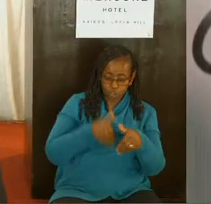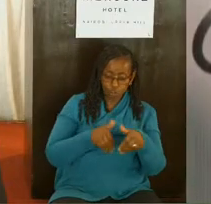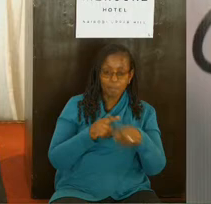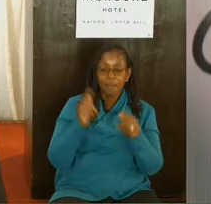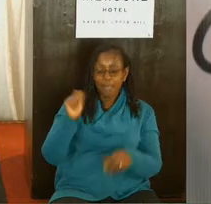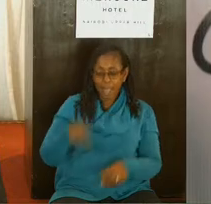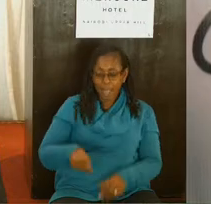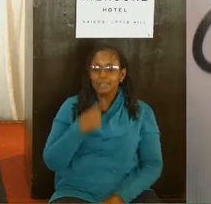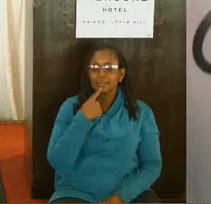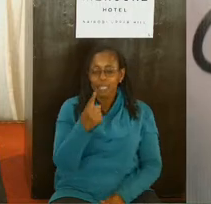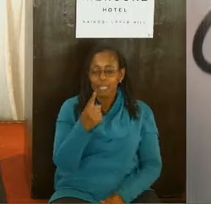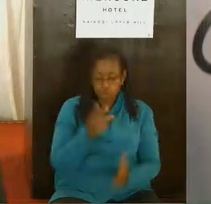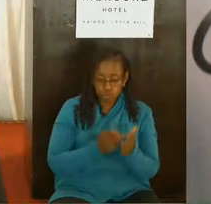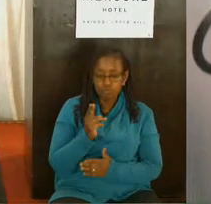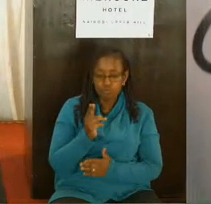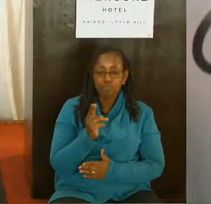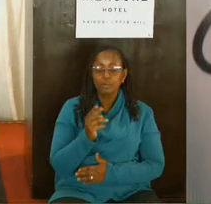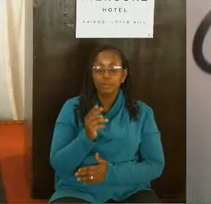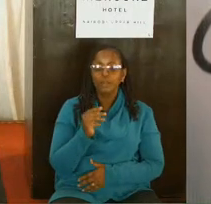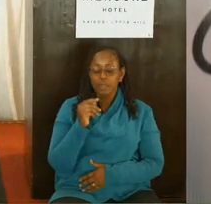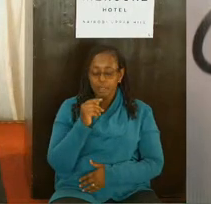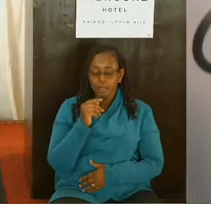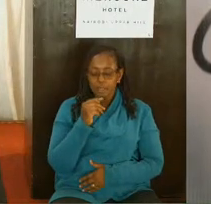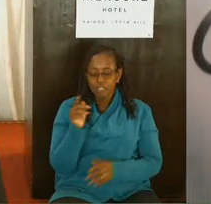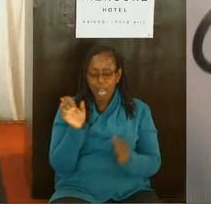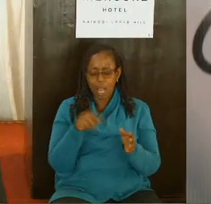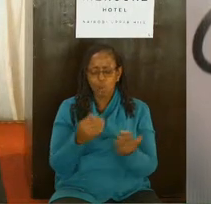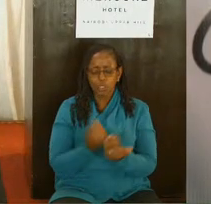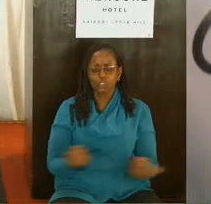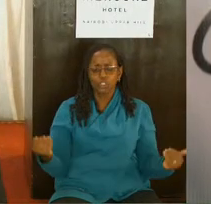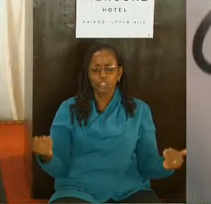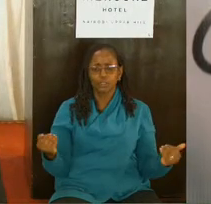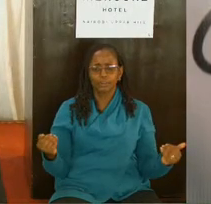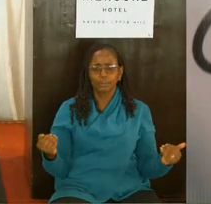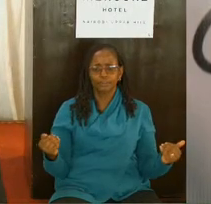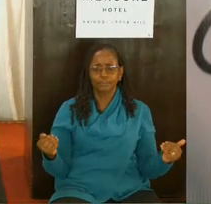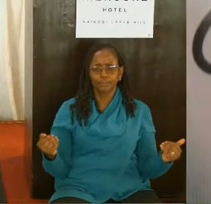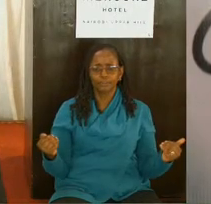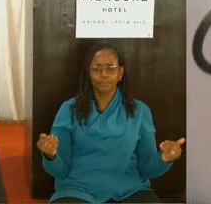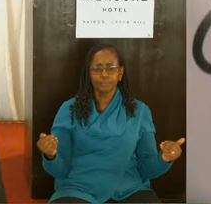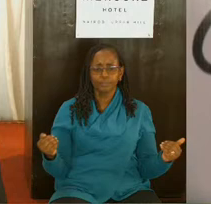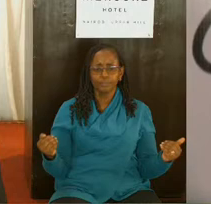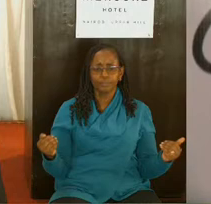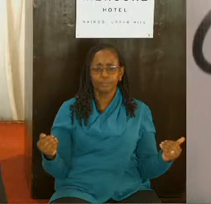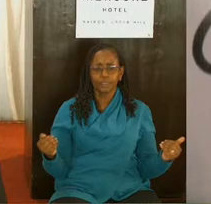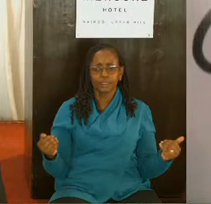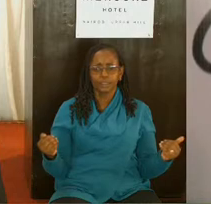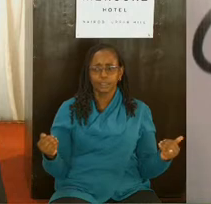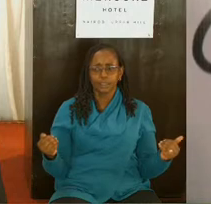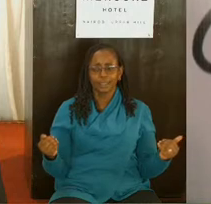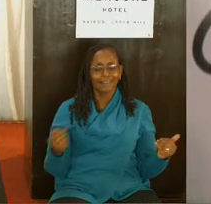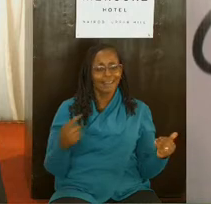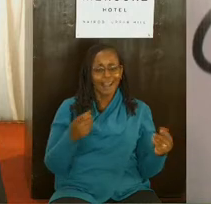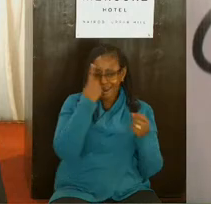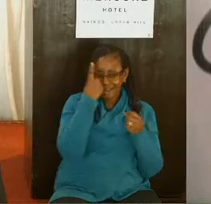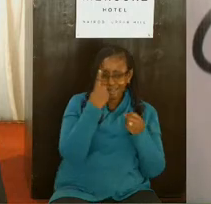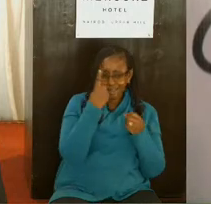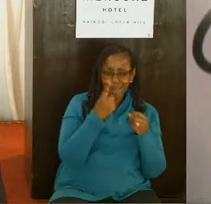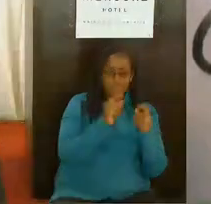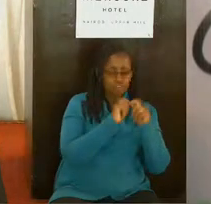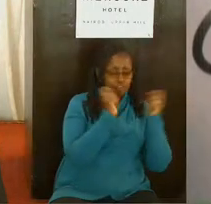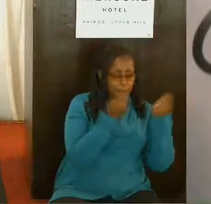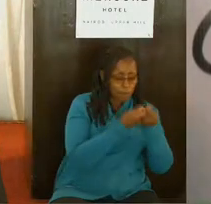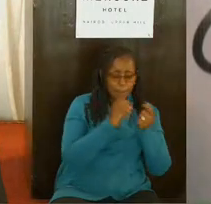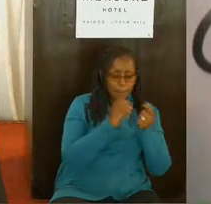tell you our children have no uh uh you know definition of what is ethnicity and the